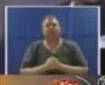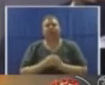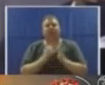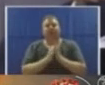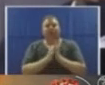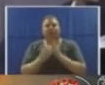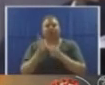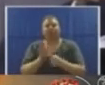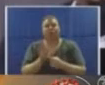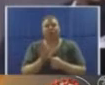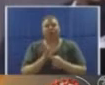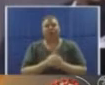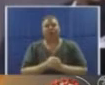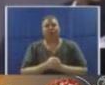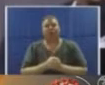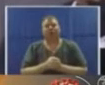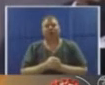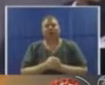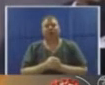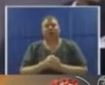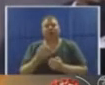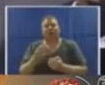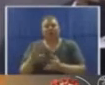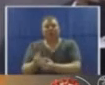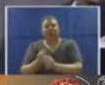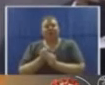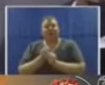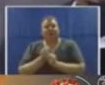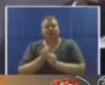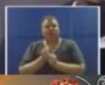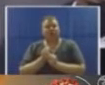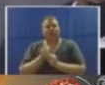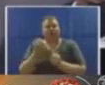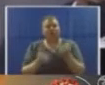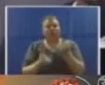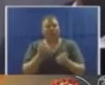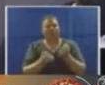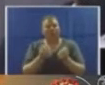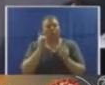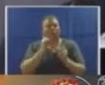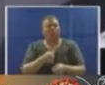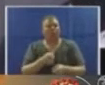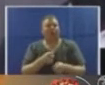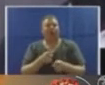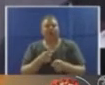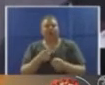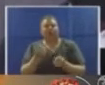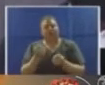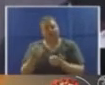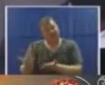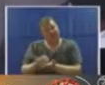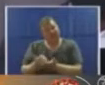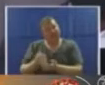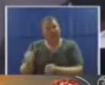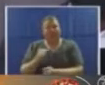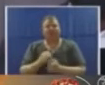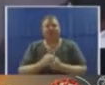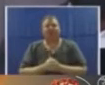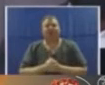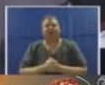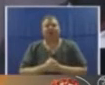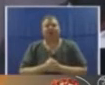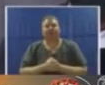I gave of the Tegeta preservation order is an attempt to recover those funds. And what is amazing, and I think the